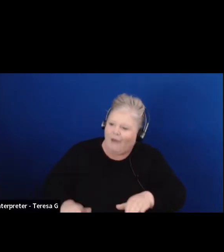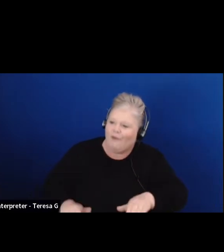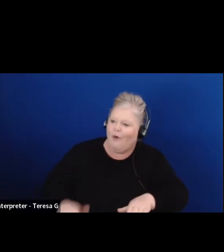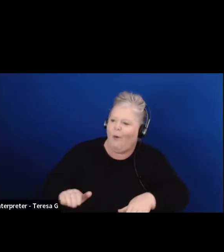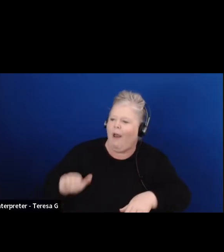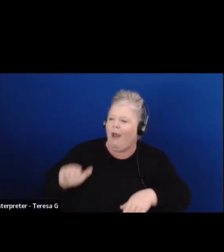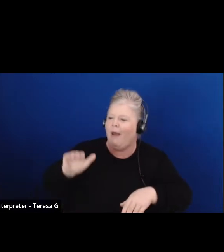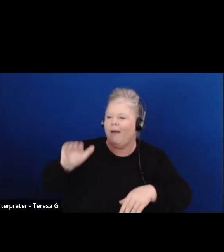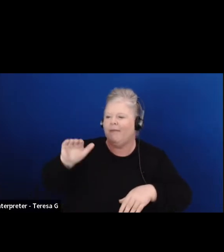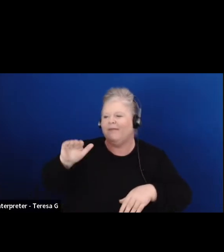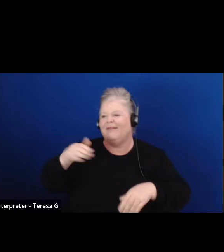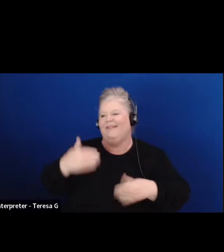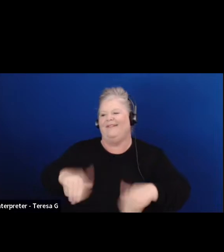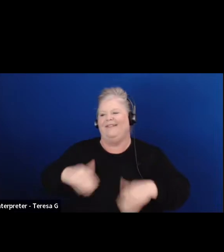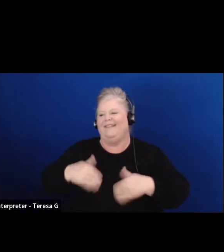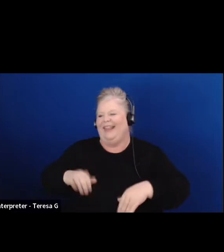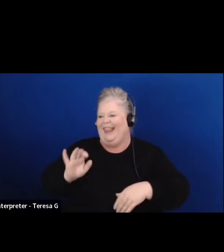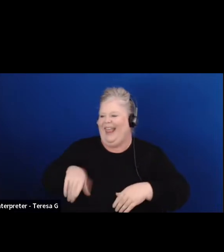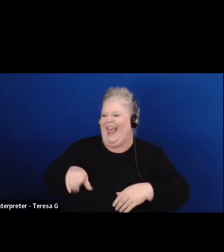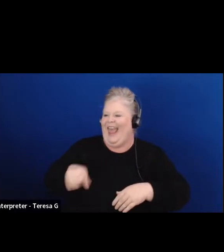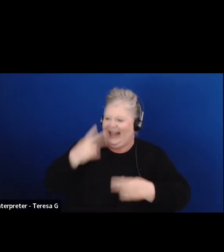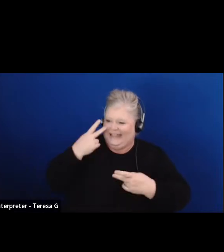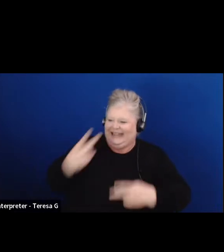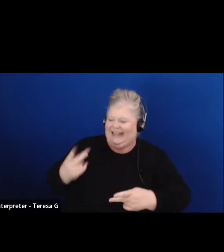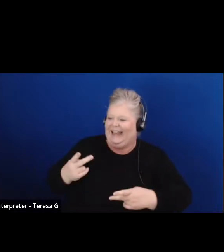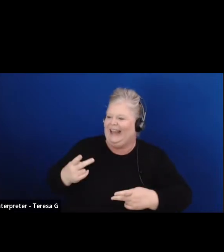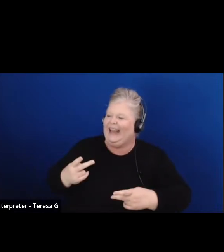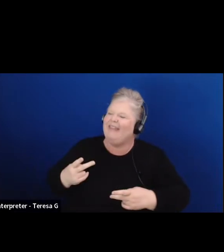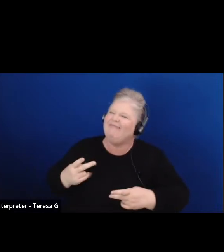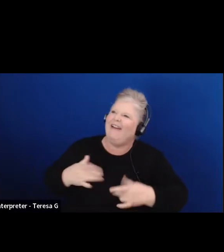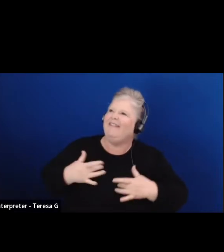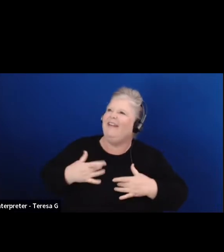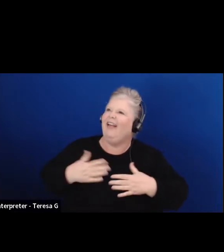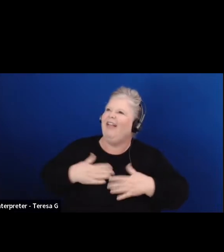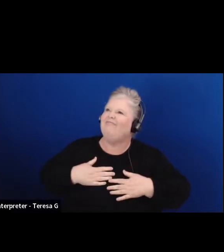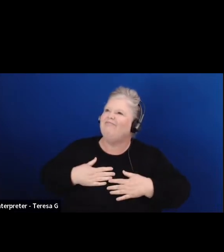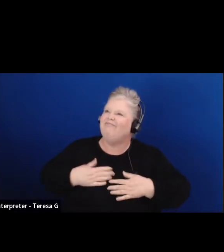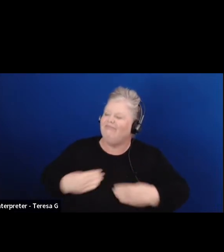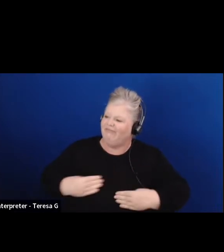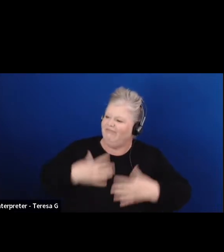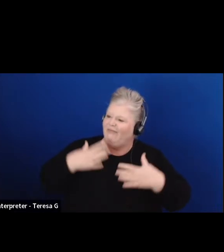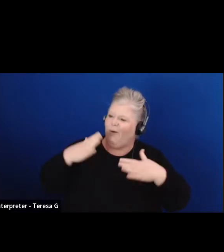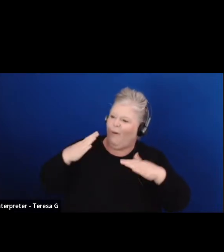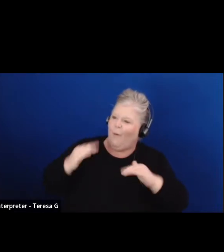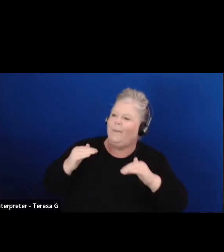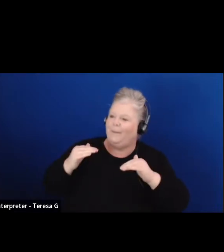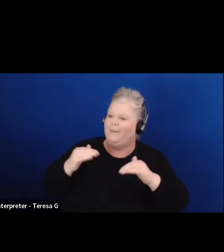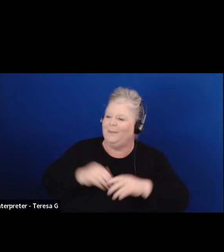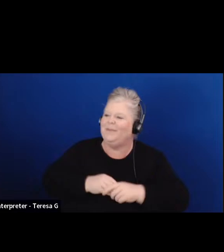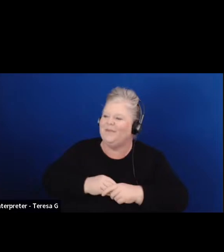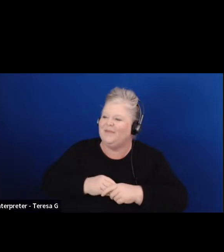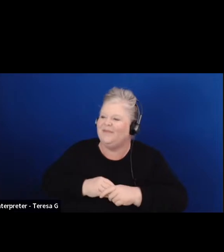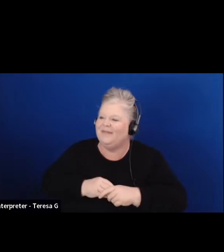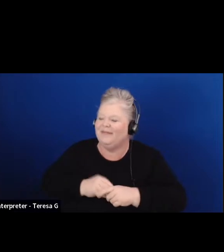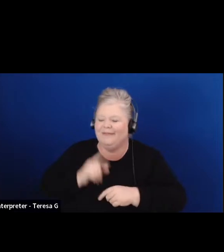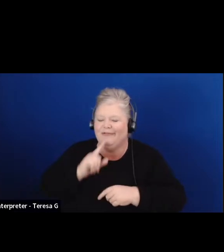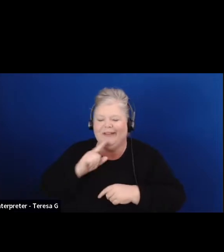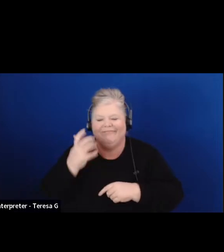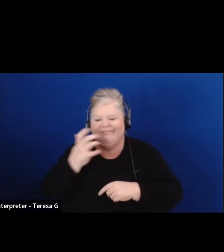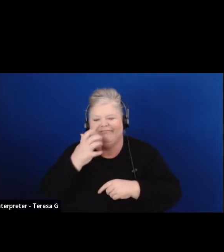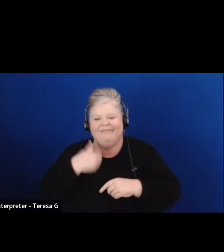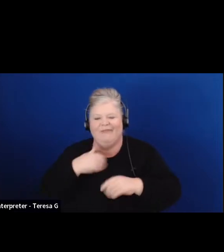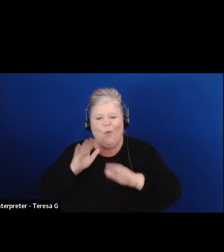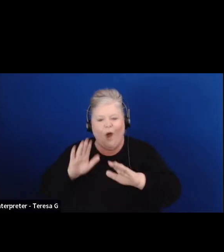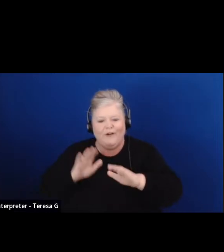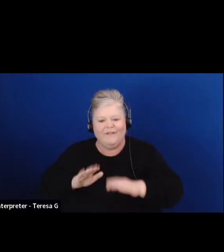gives me kind of hope, I suppose, and it's just wonderful to relate